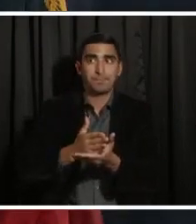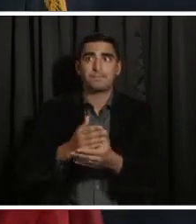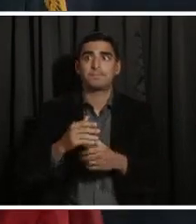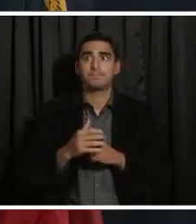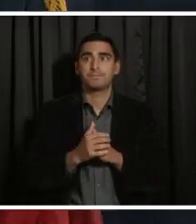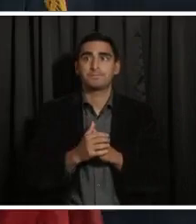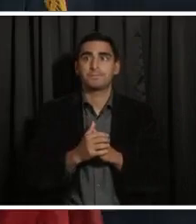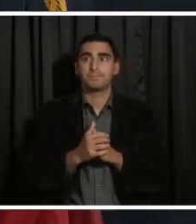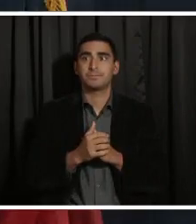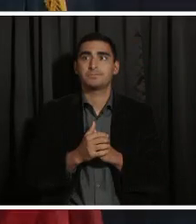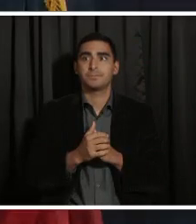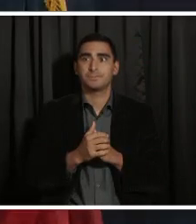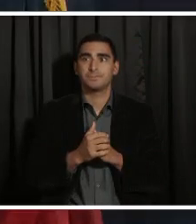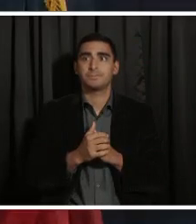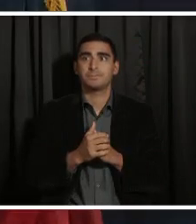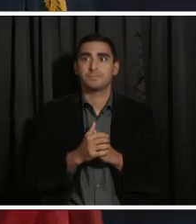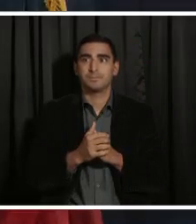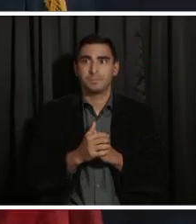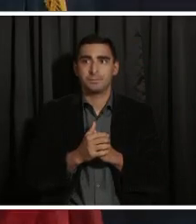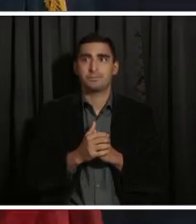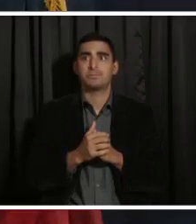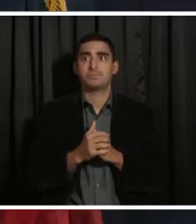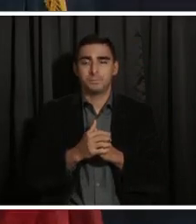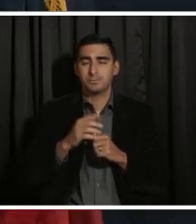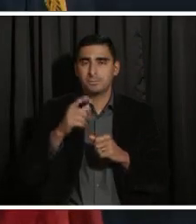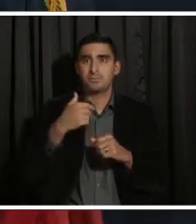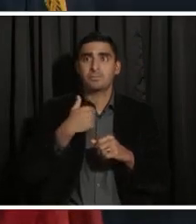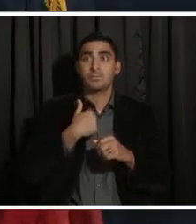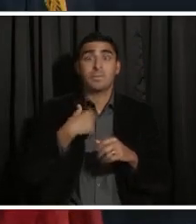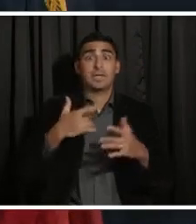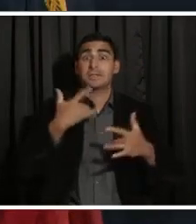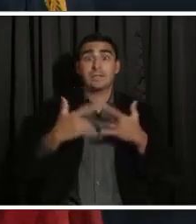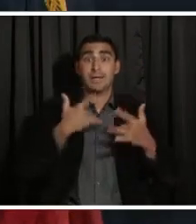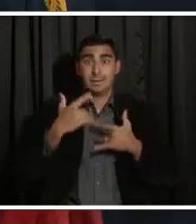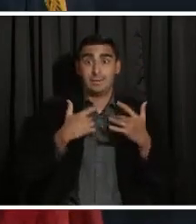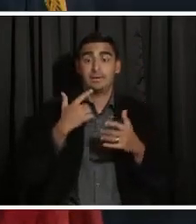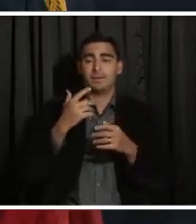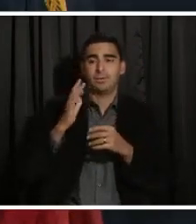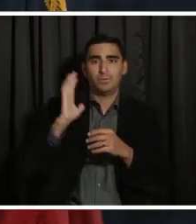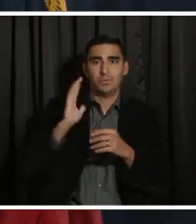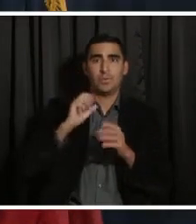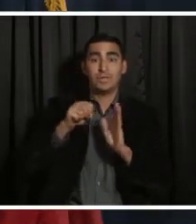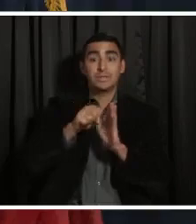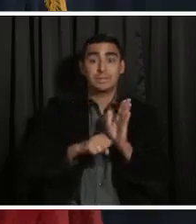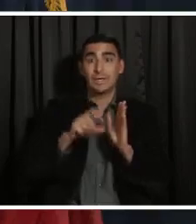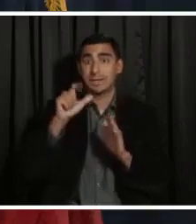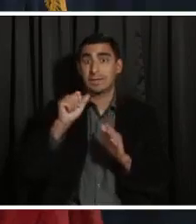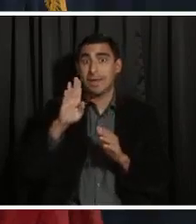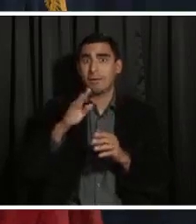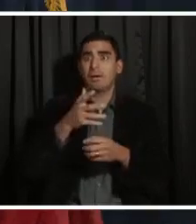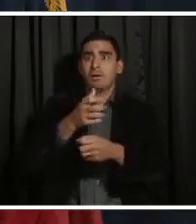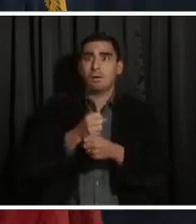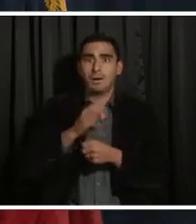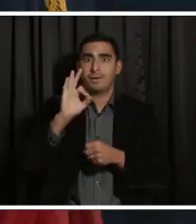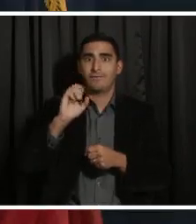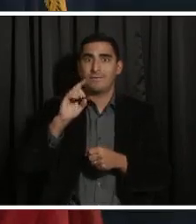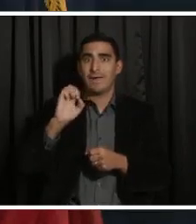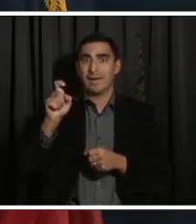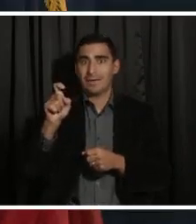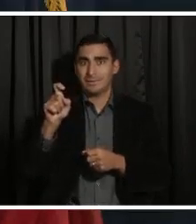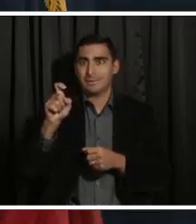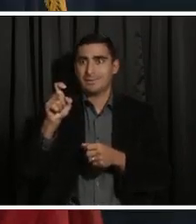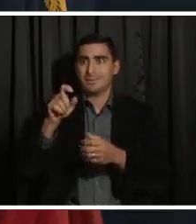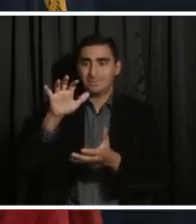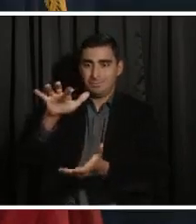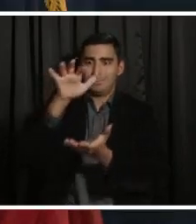those very first vaccine doses at FedEx, at the state lab. And never in my wildest imagination did I think